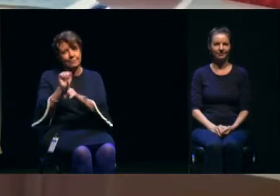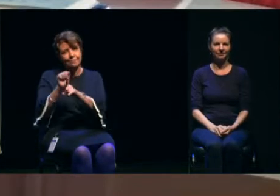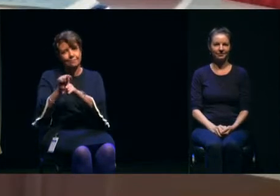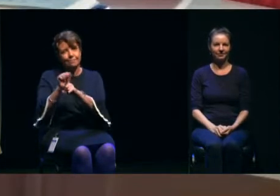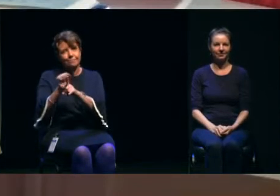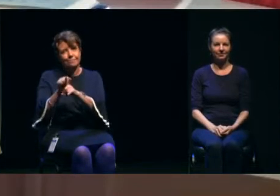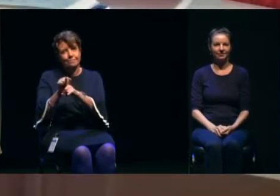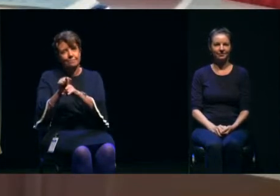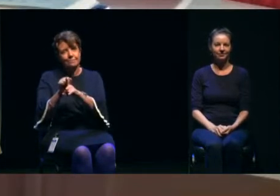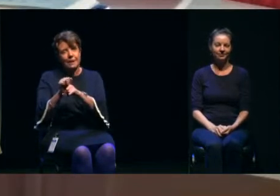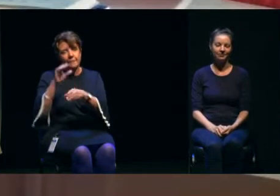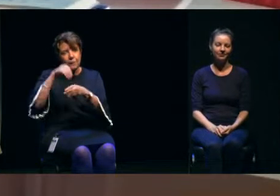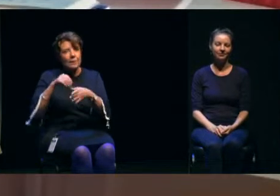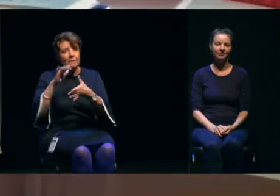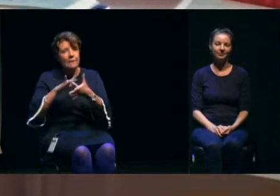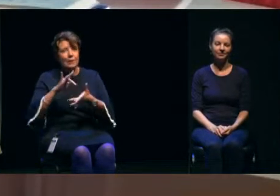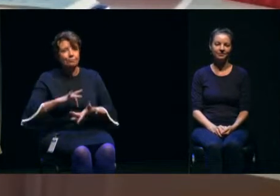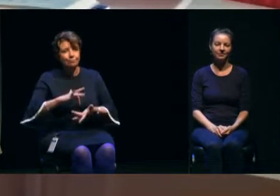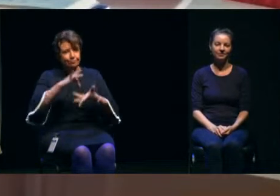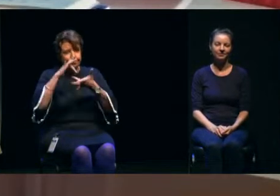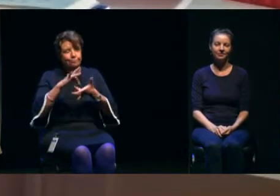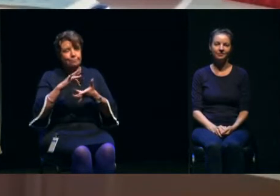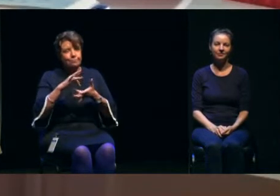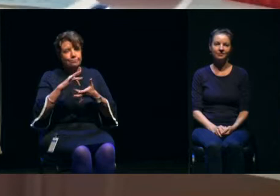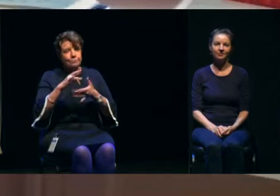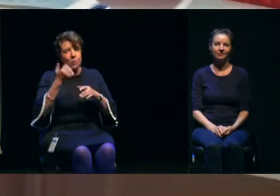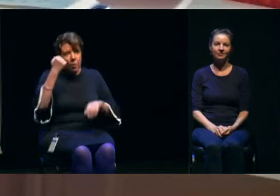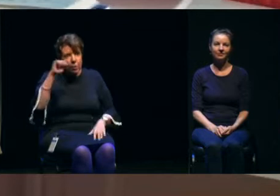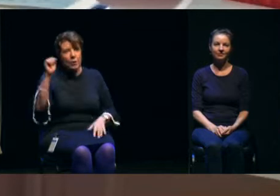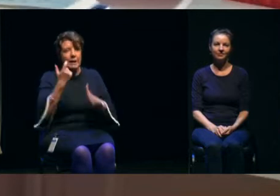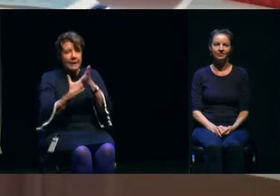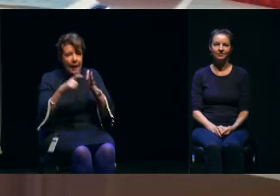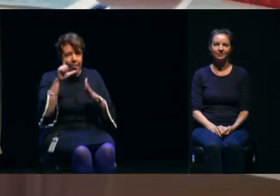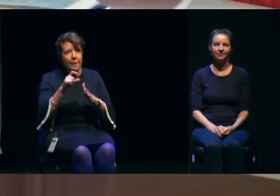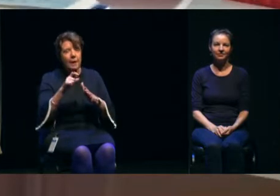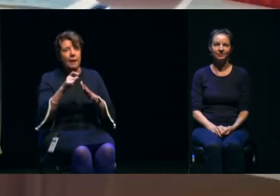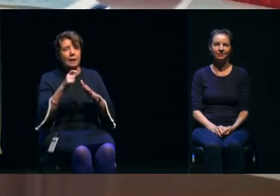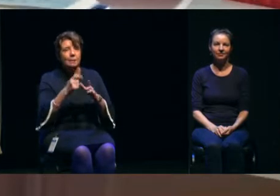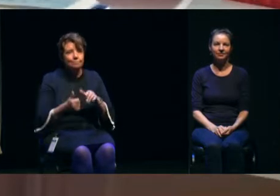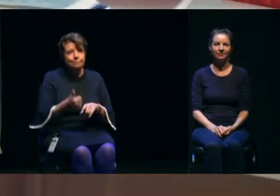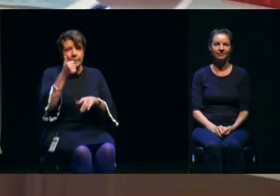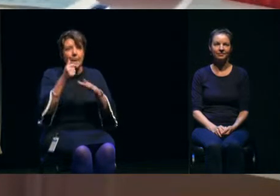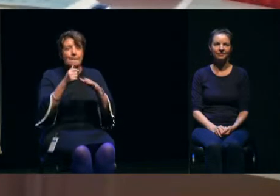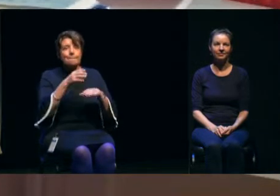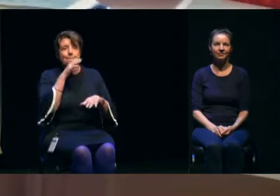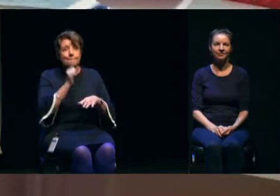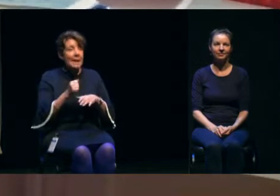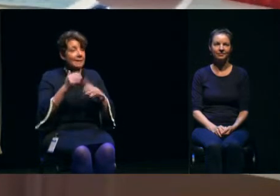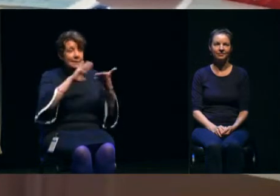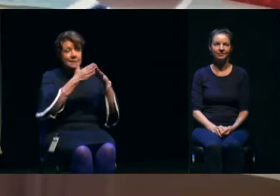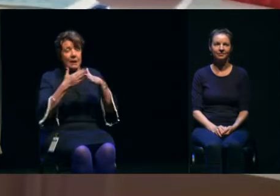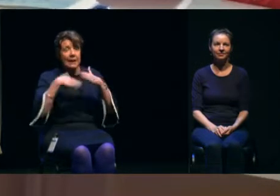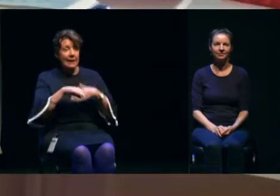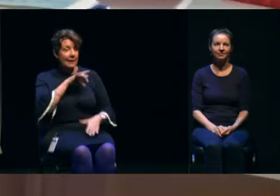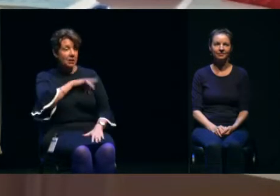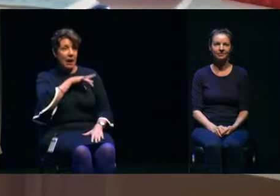very conservative, authoritarian, Catholic, patriarchal family and society in Chile